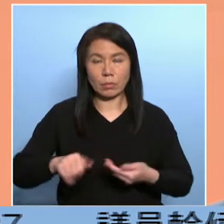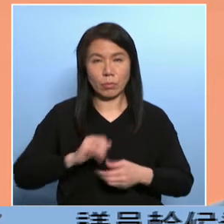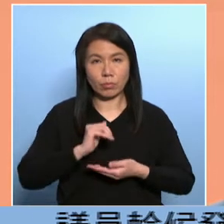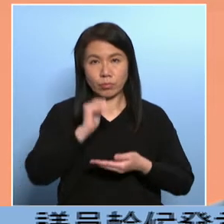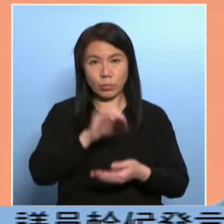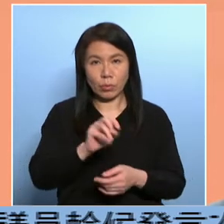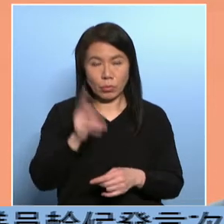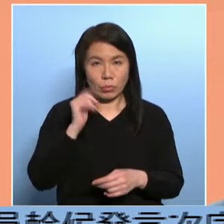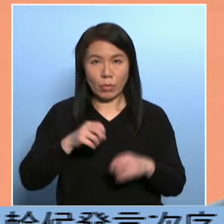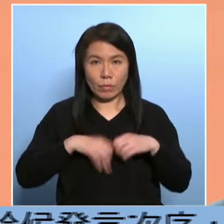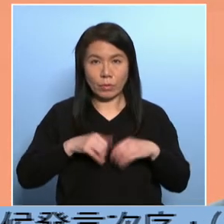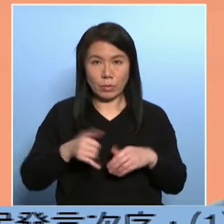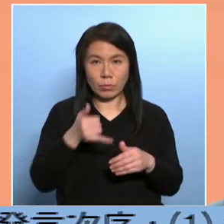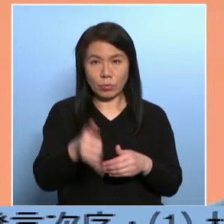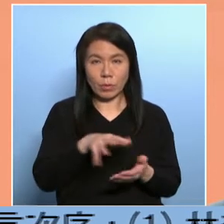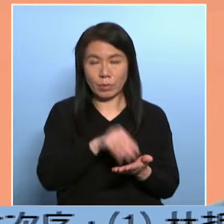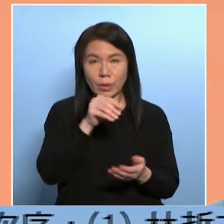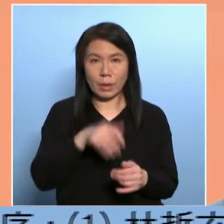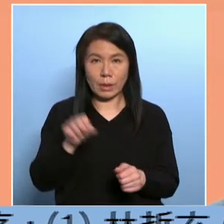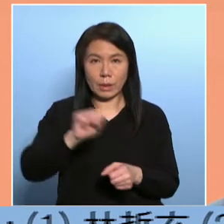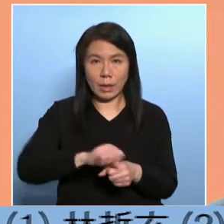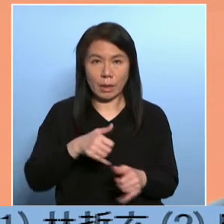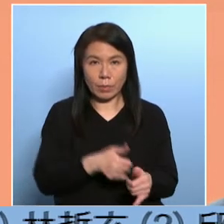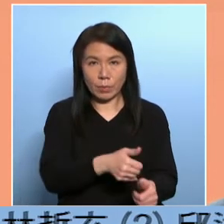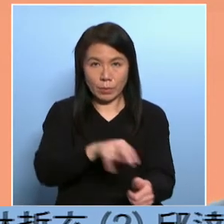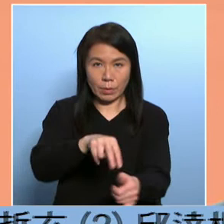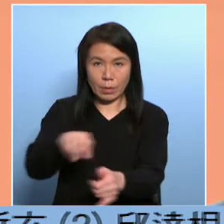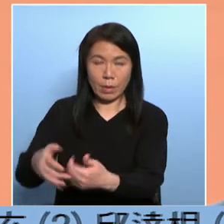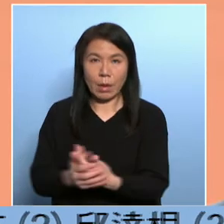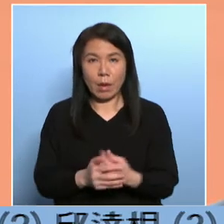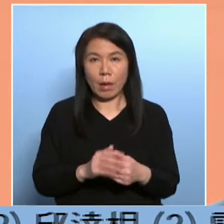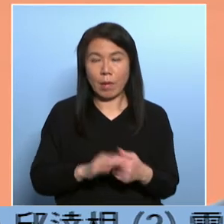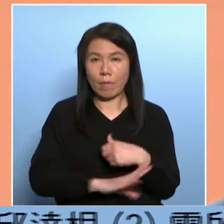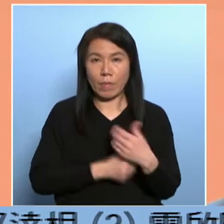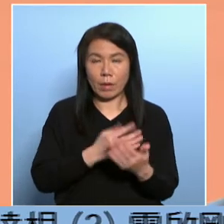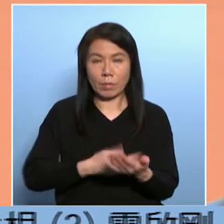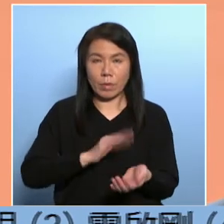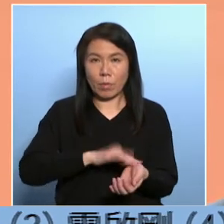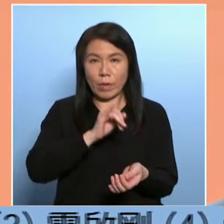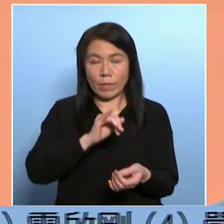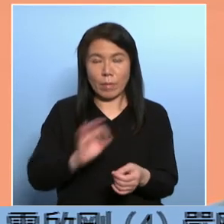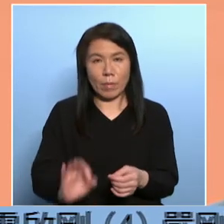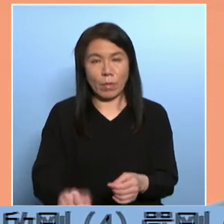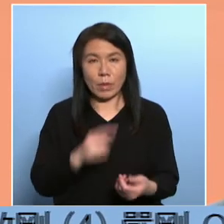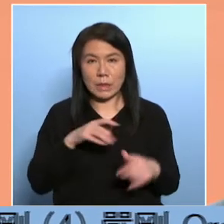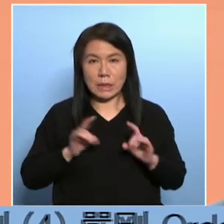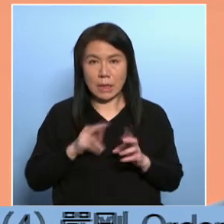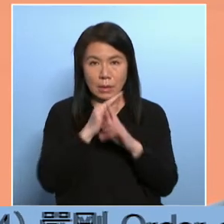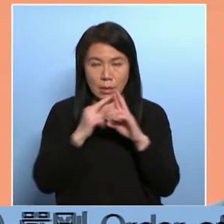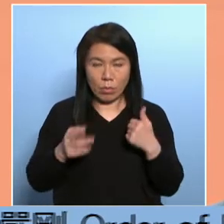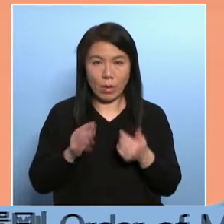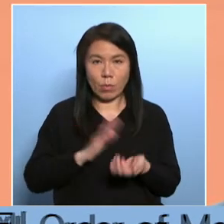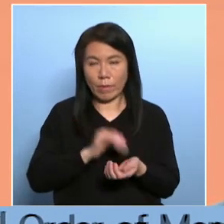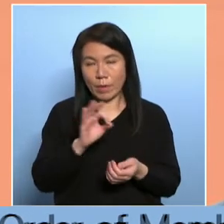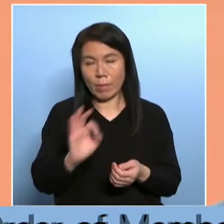Constitutional Affairs Panel meeting of LegCo that to have this tracking capability or function included